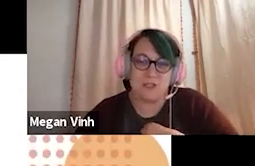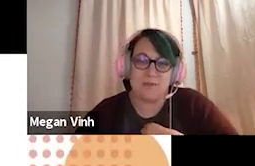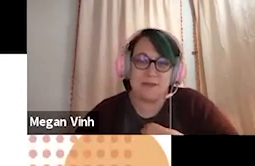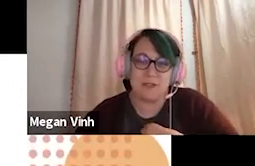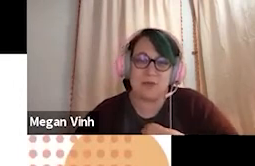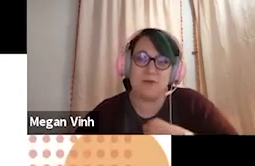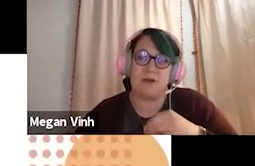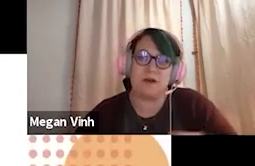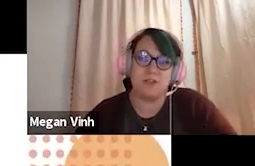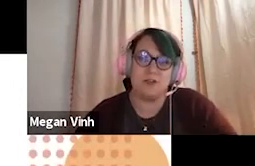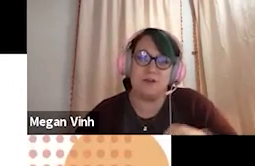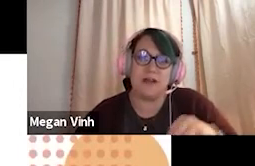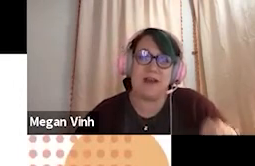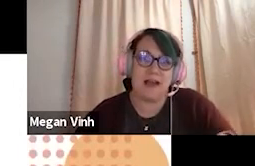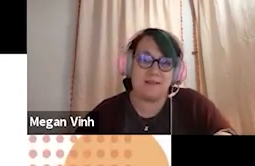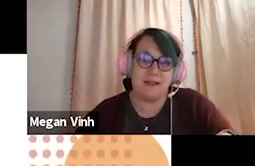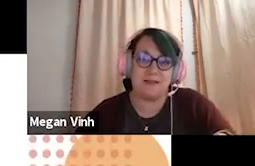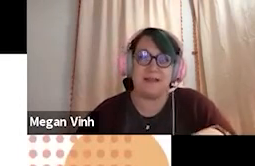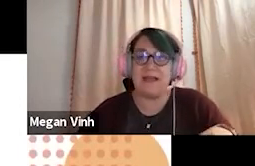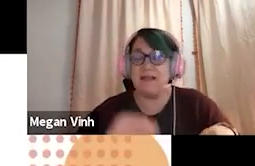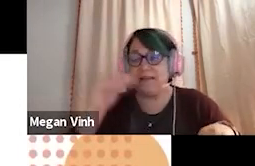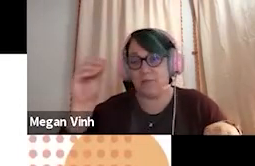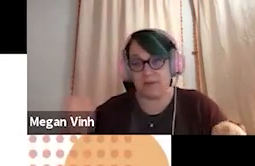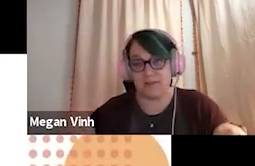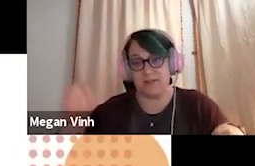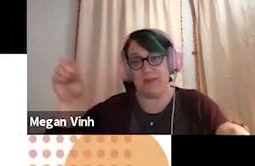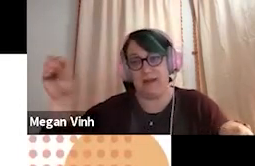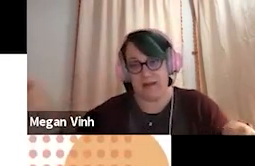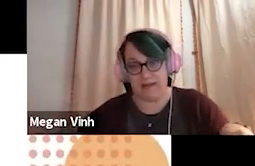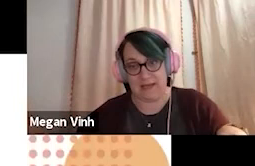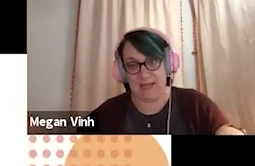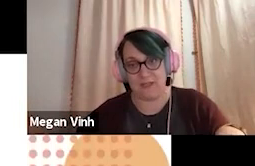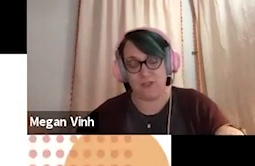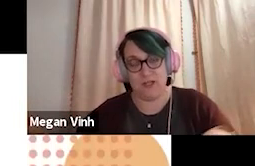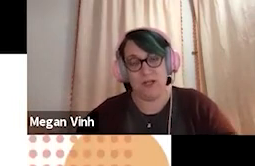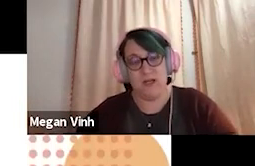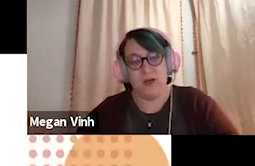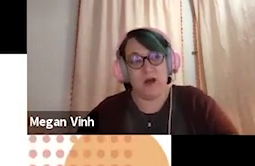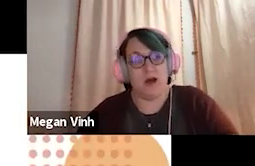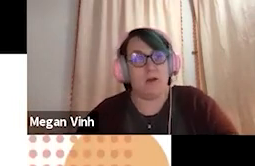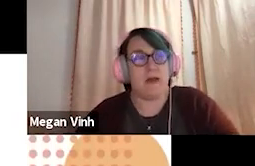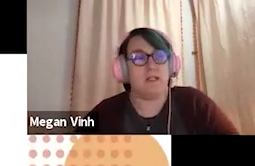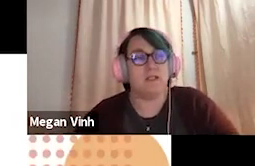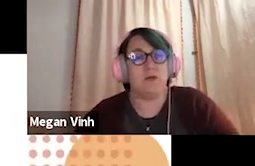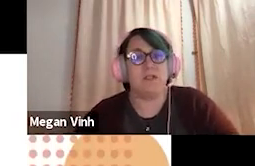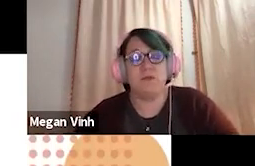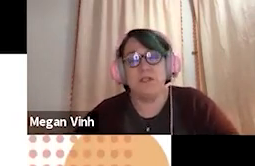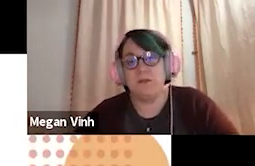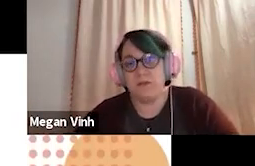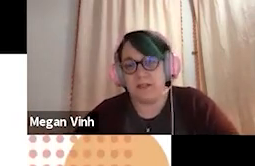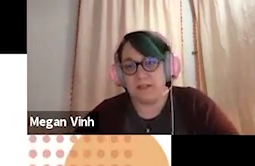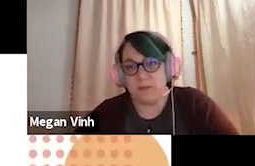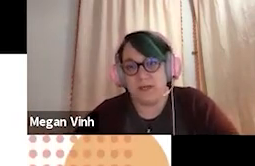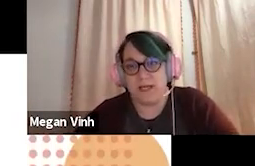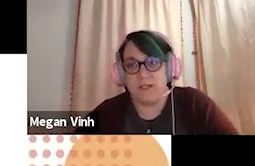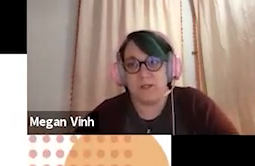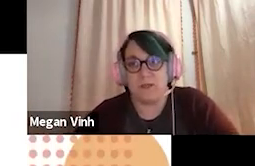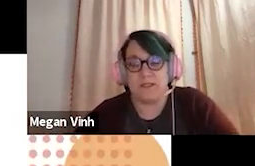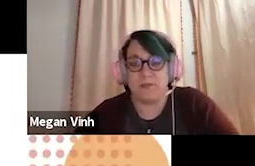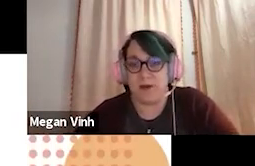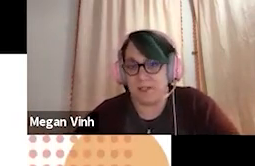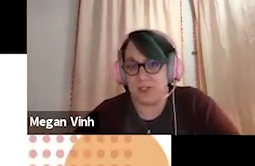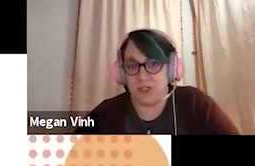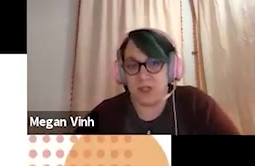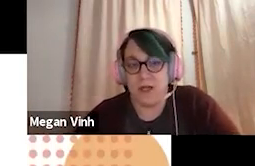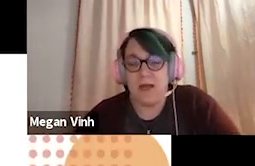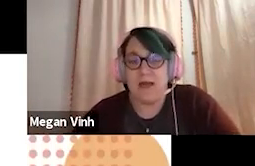do to make sure that all children have access and can participate and engage. And so it's really reflecting on what I can do as